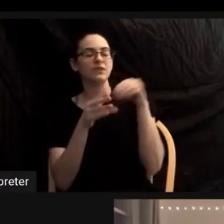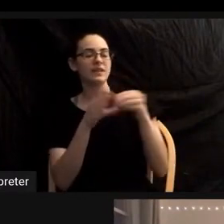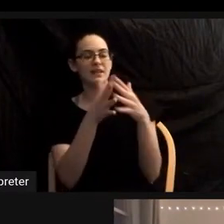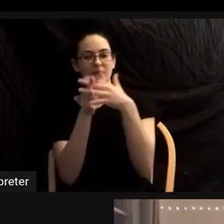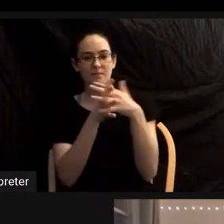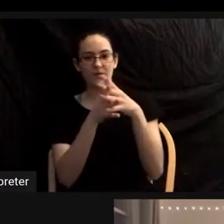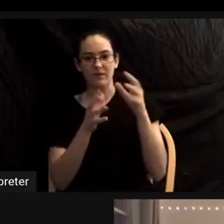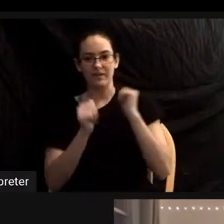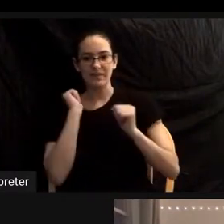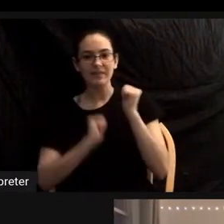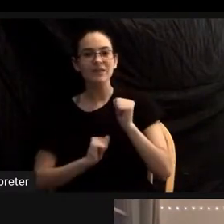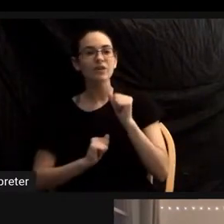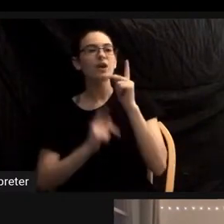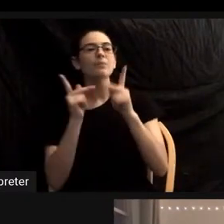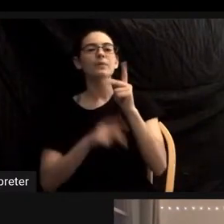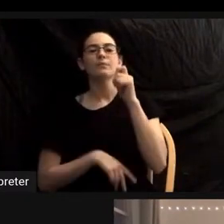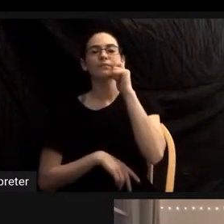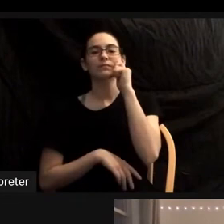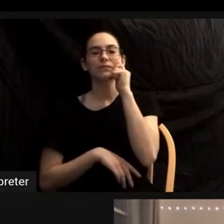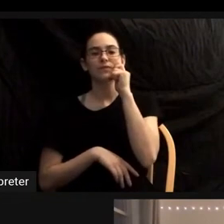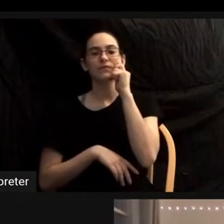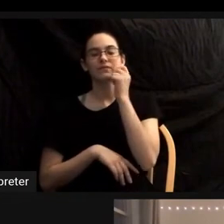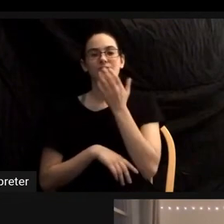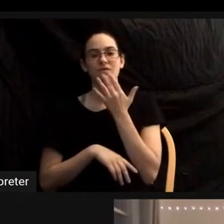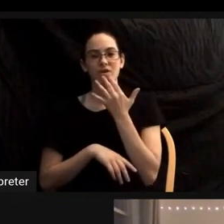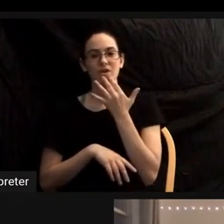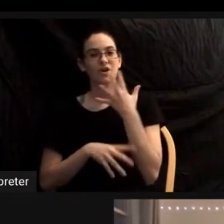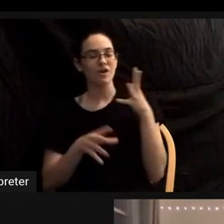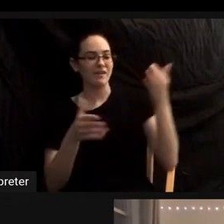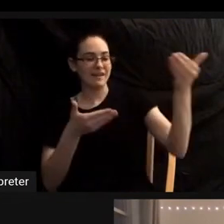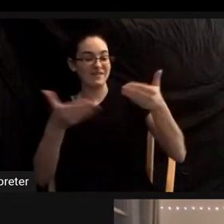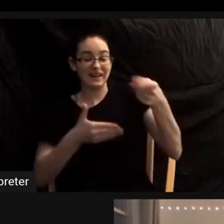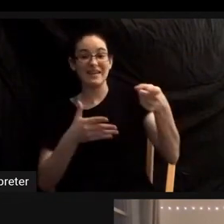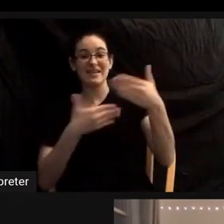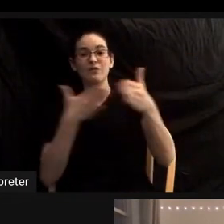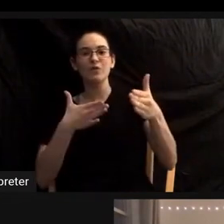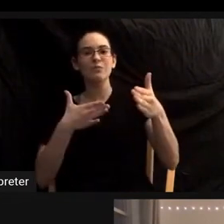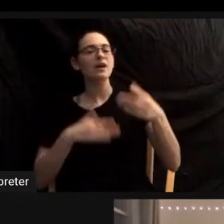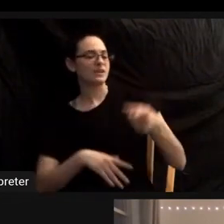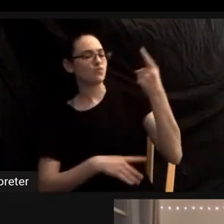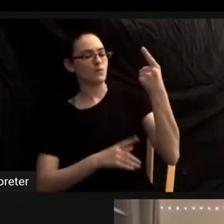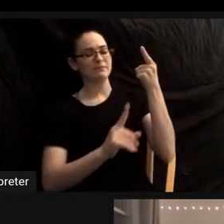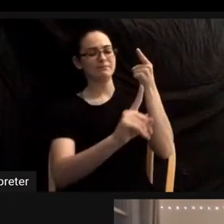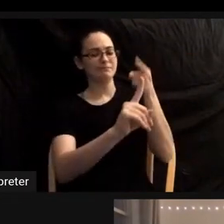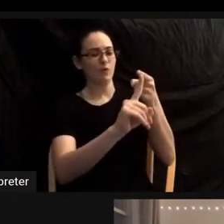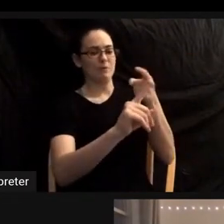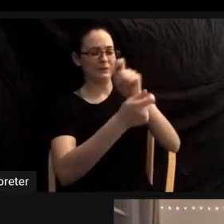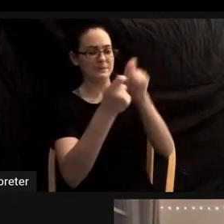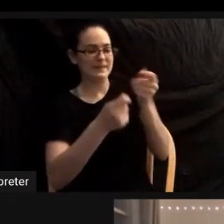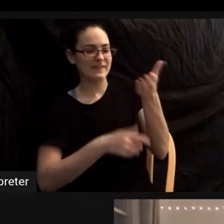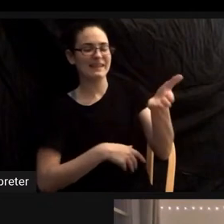I think, you know, people of color get invited into the room and it's just like, okay, you're gonna do this one thing, right? That's this, there's just